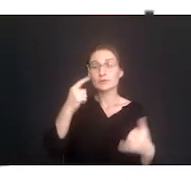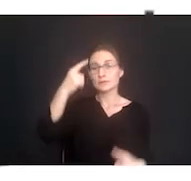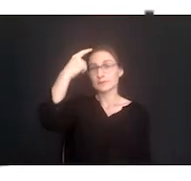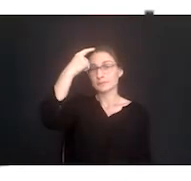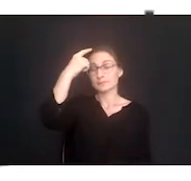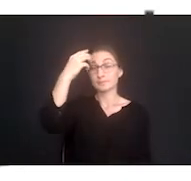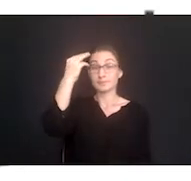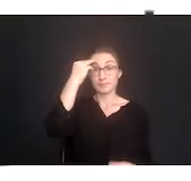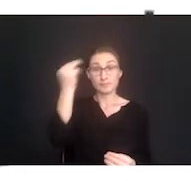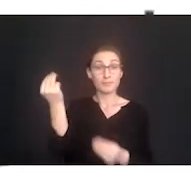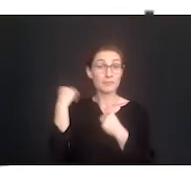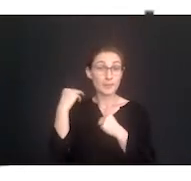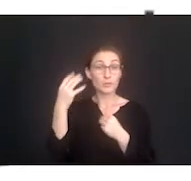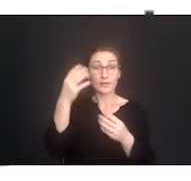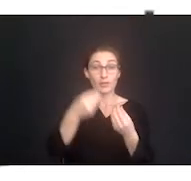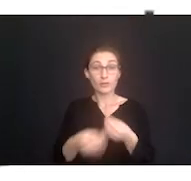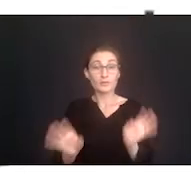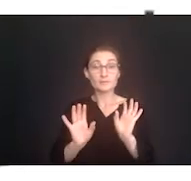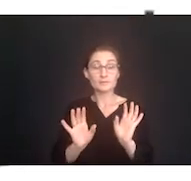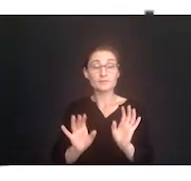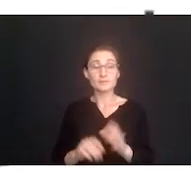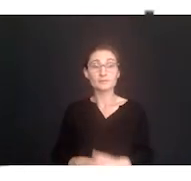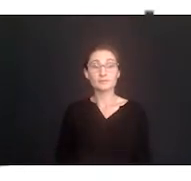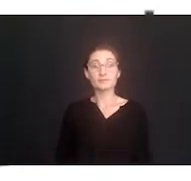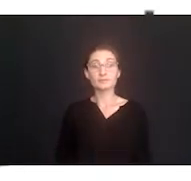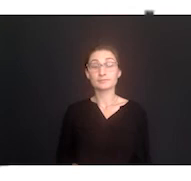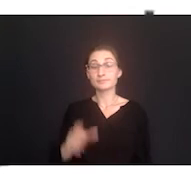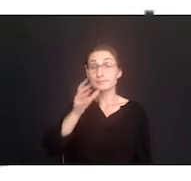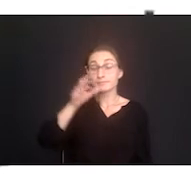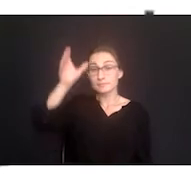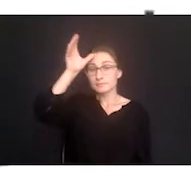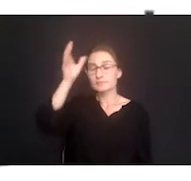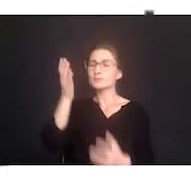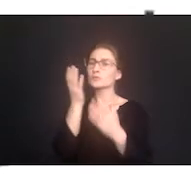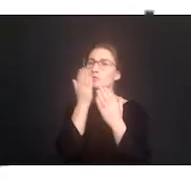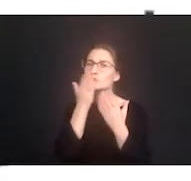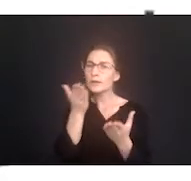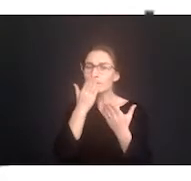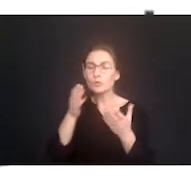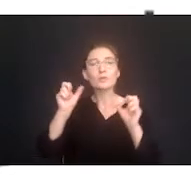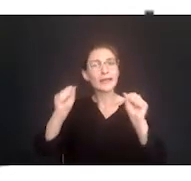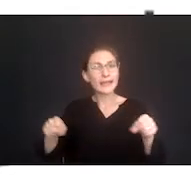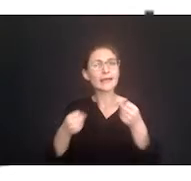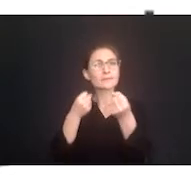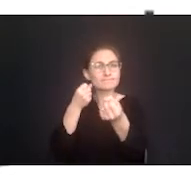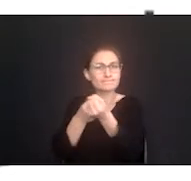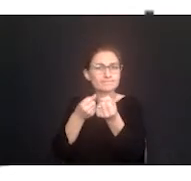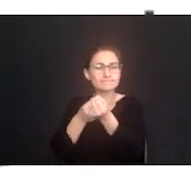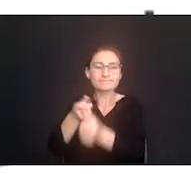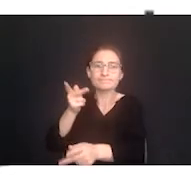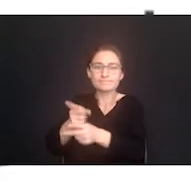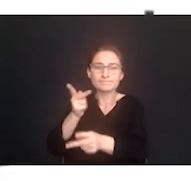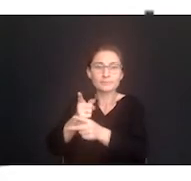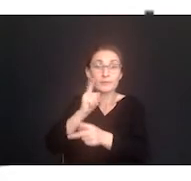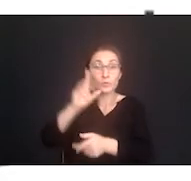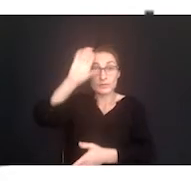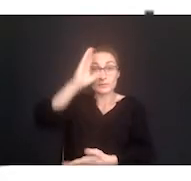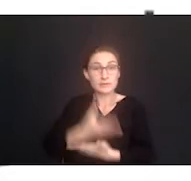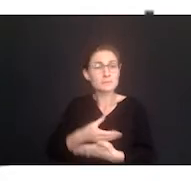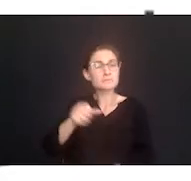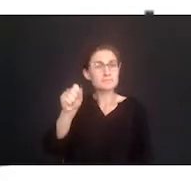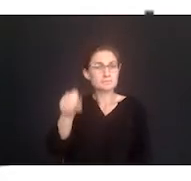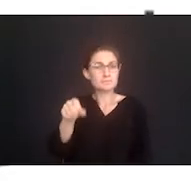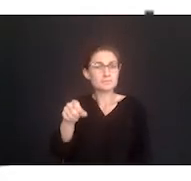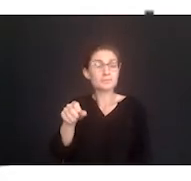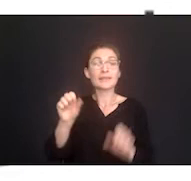well related to the seizures. Miriam and David are grateful that they're in a position that they can care for their son,